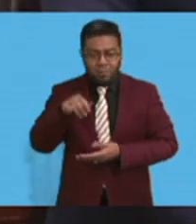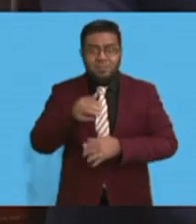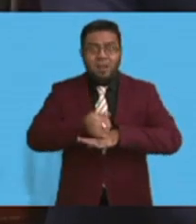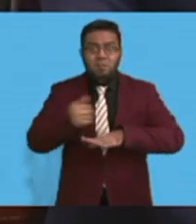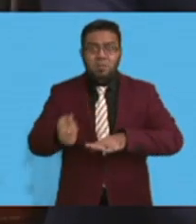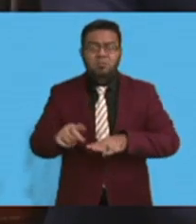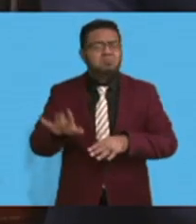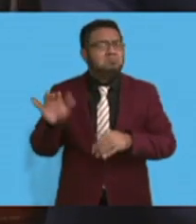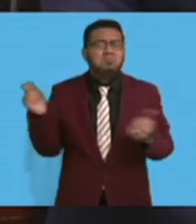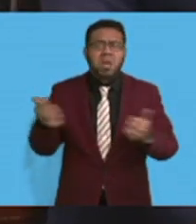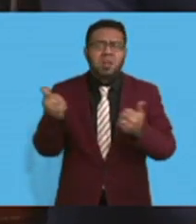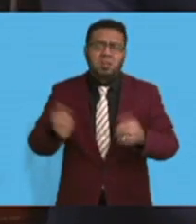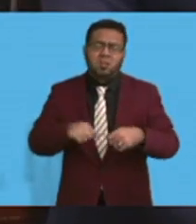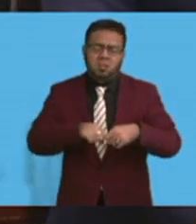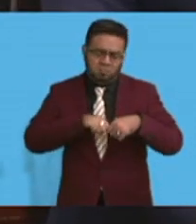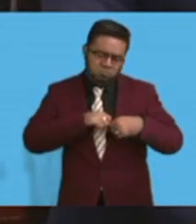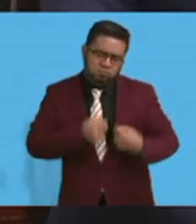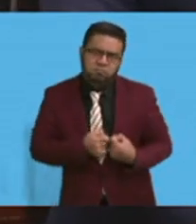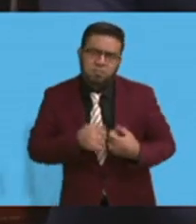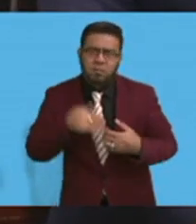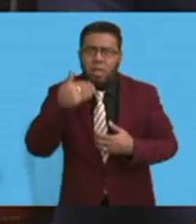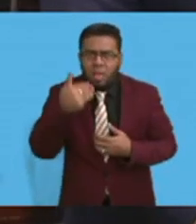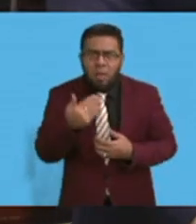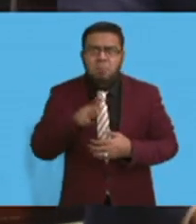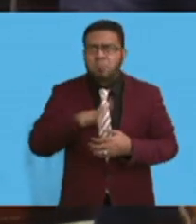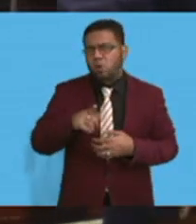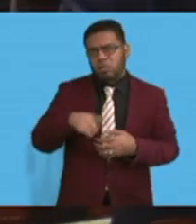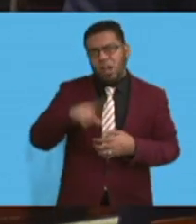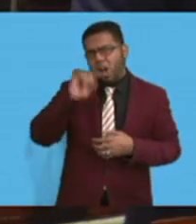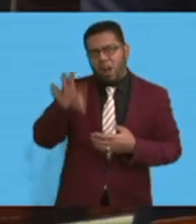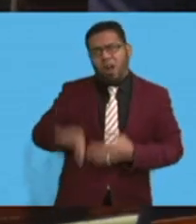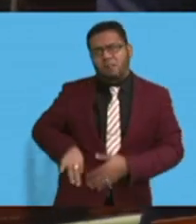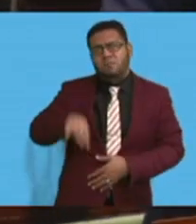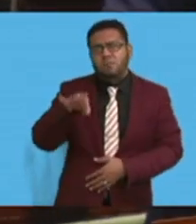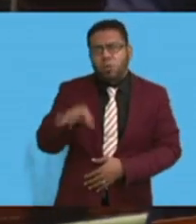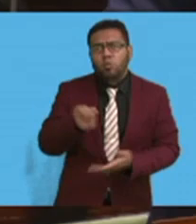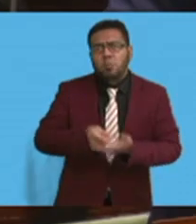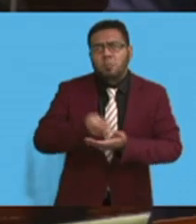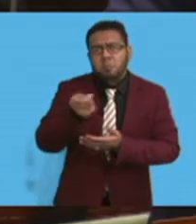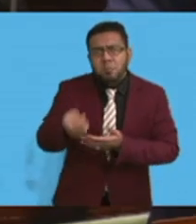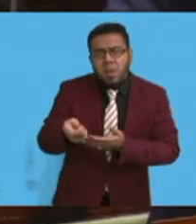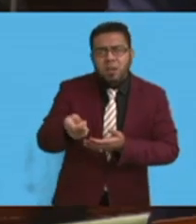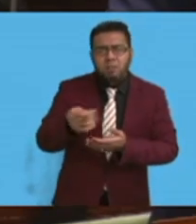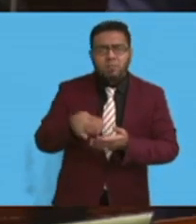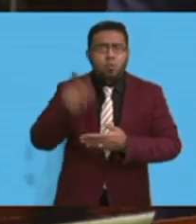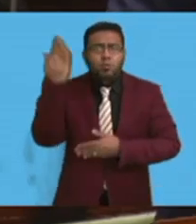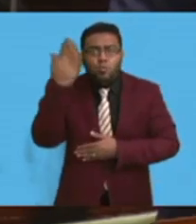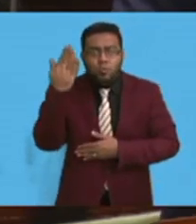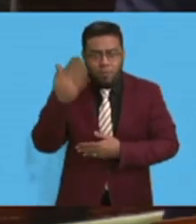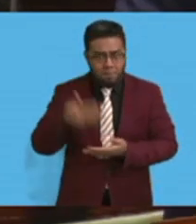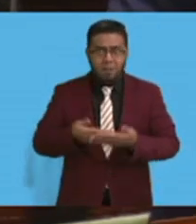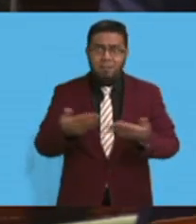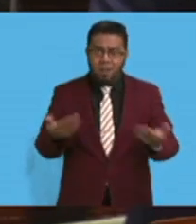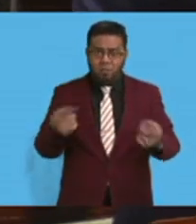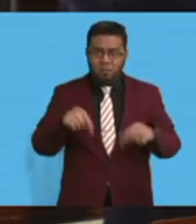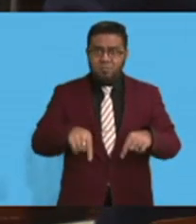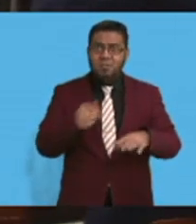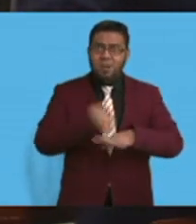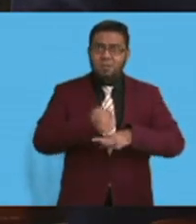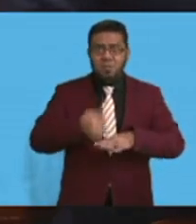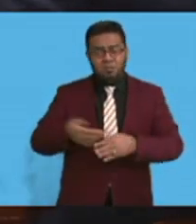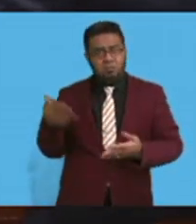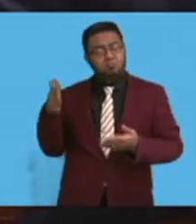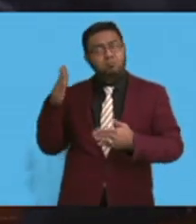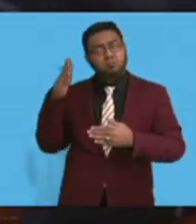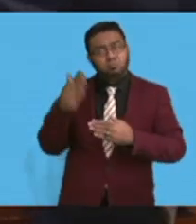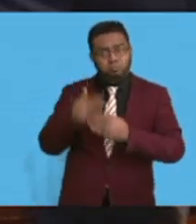were unable to send their children to school at all. Those days ended the moment this government introduced free education, free textbooks and subsidized transportation